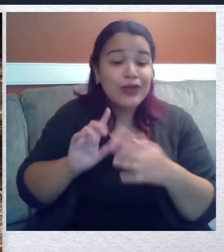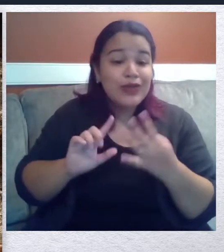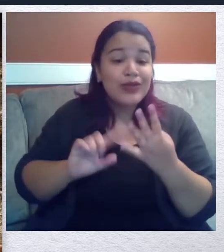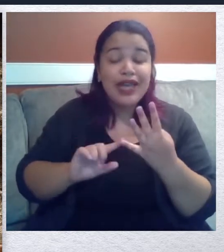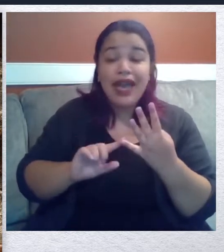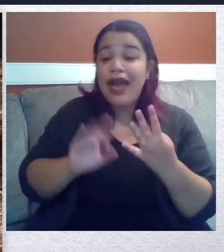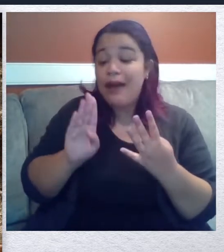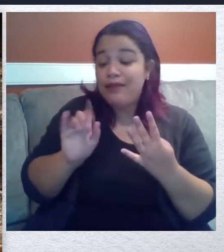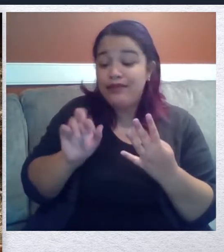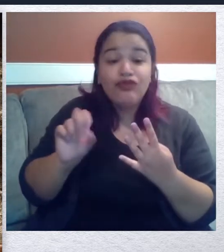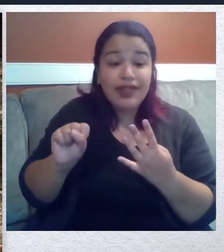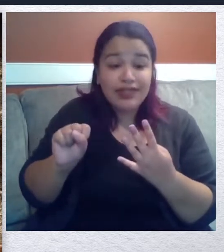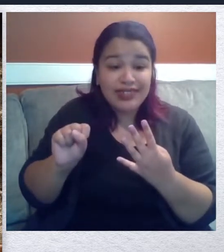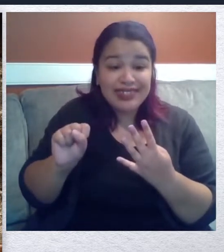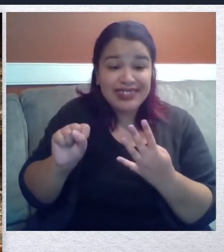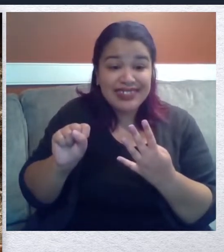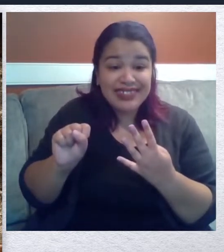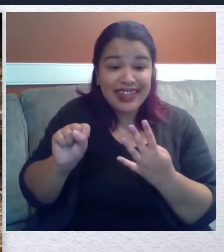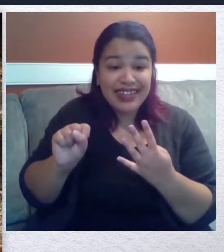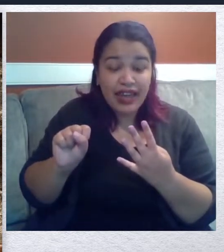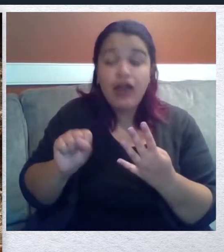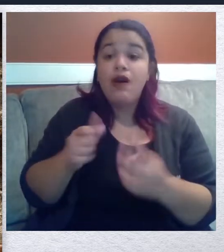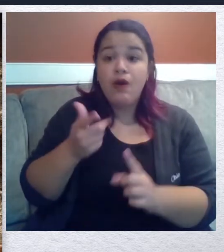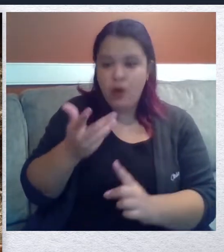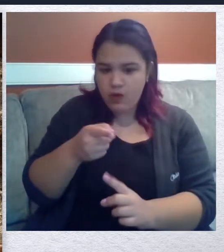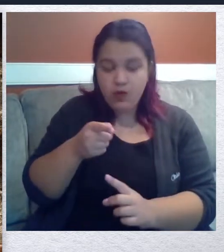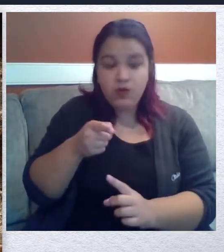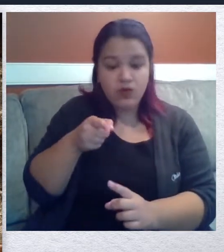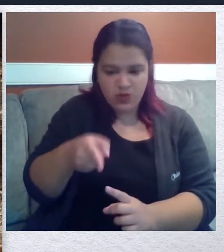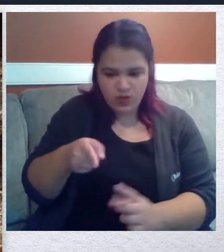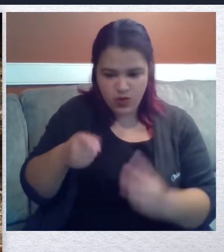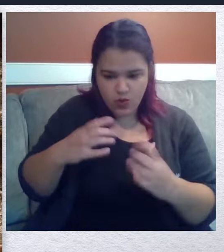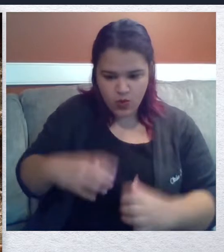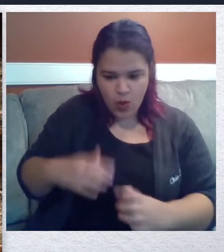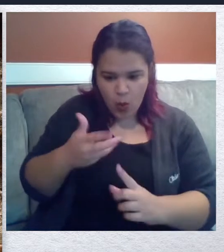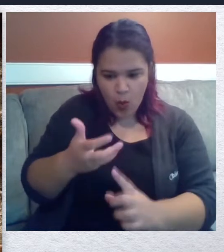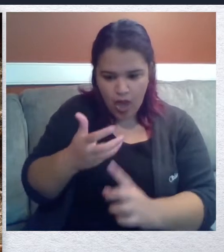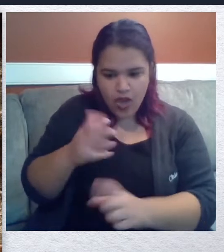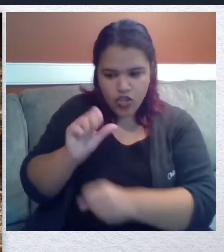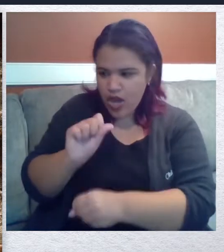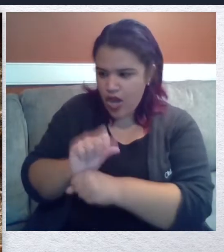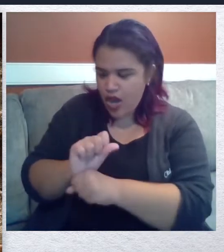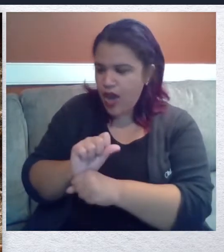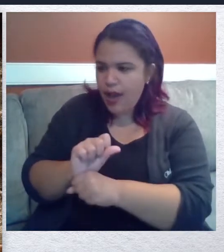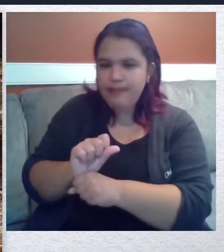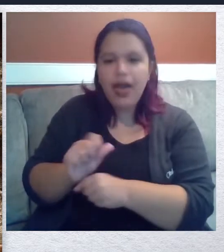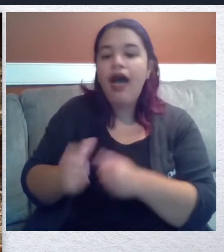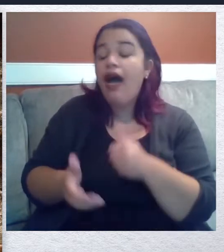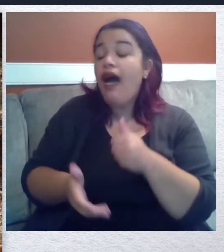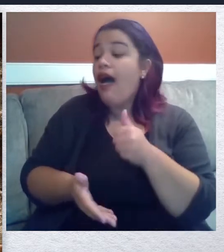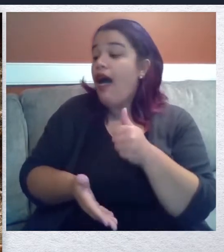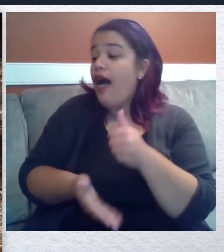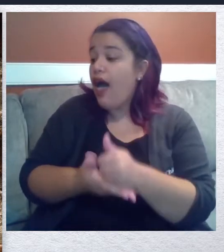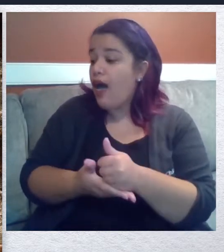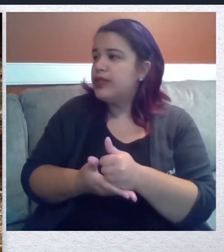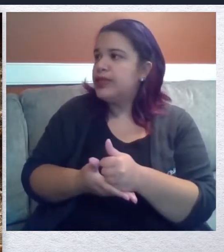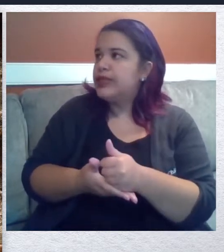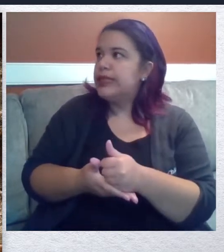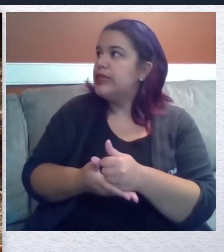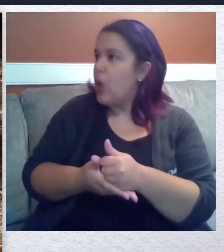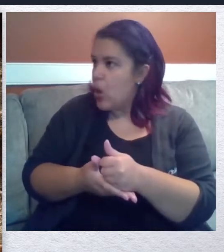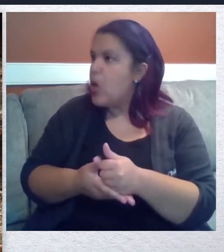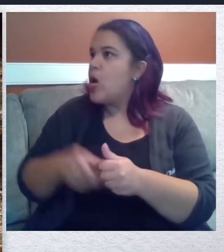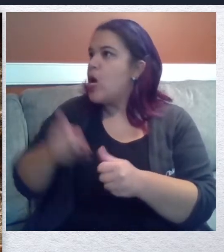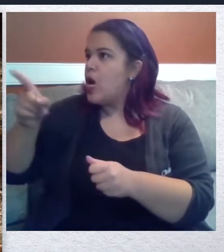particular emphasis on securing meaningful employment for our job seekers with our employer partners. I am